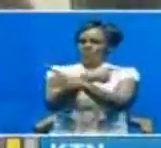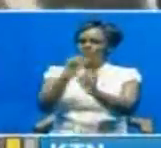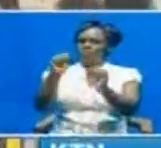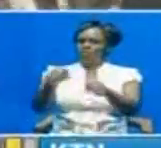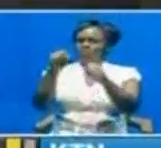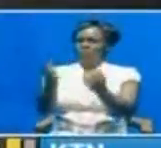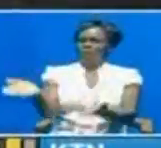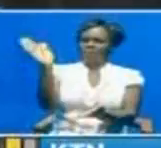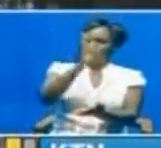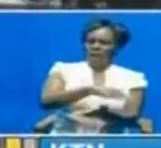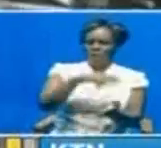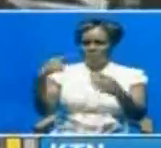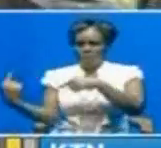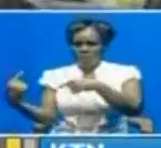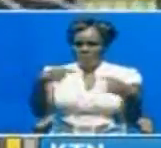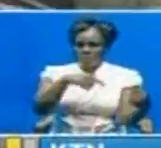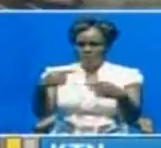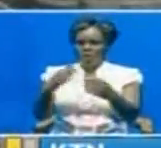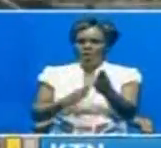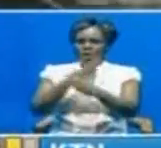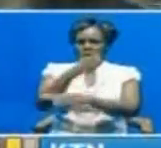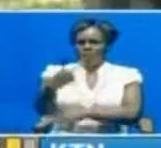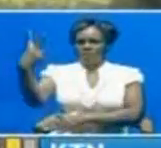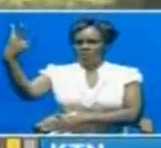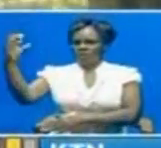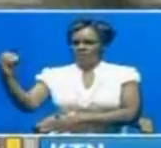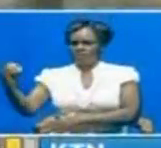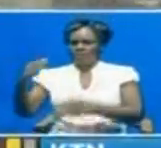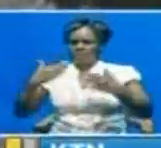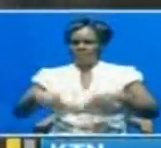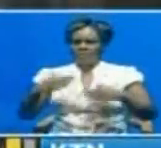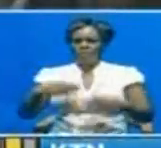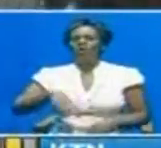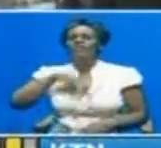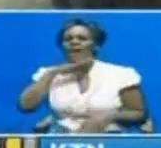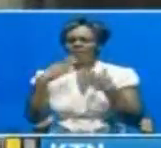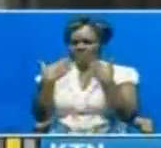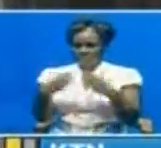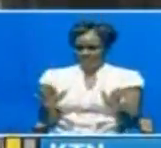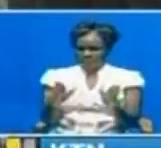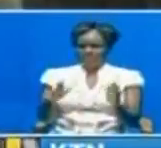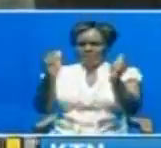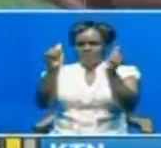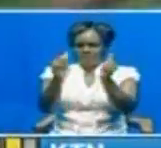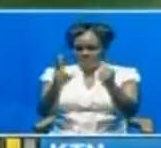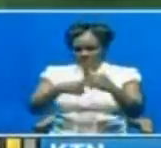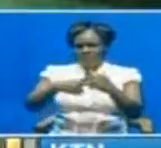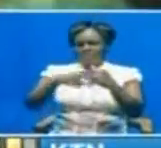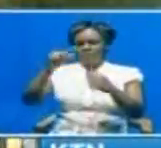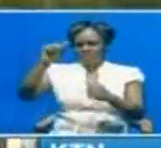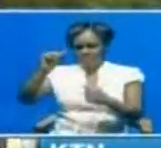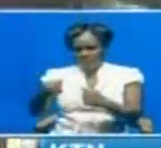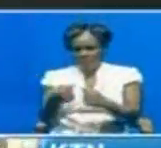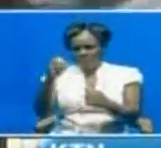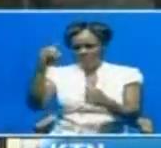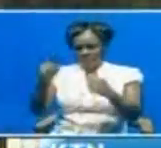the country back into war. More than 20 people have died, with the UN reporting that about 70,000 refugees